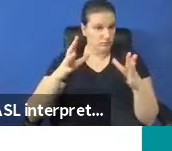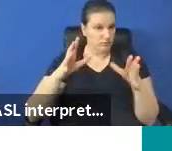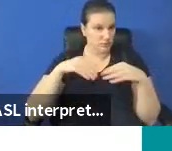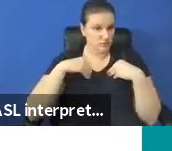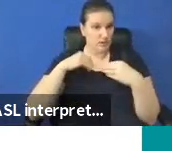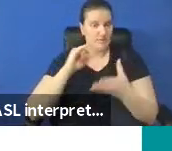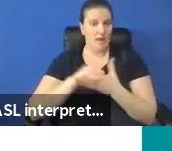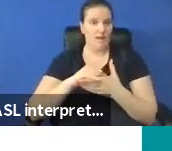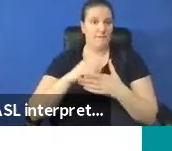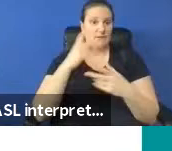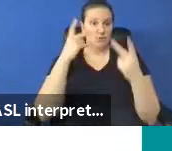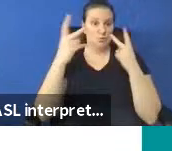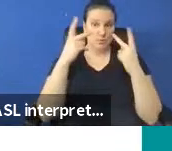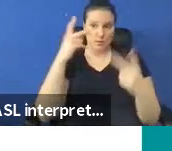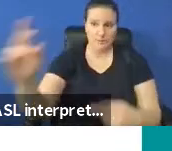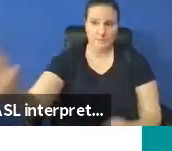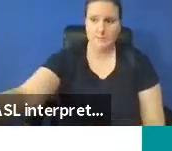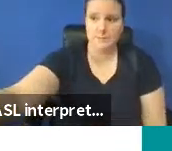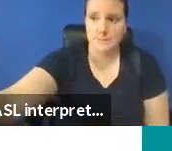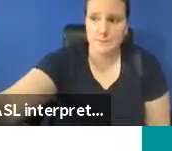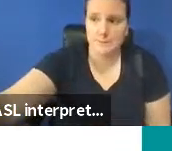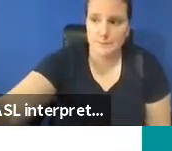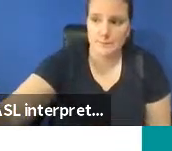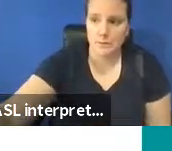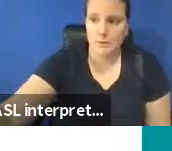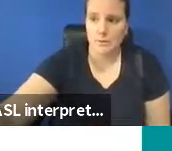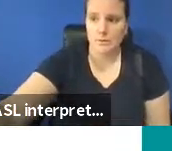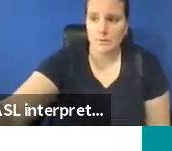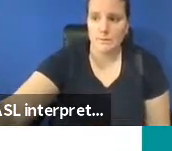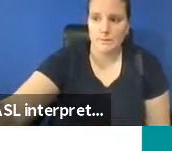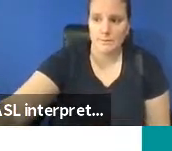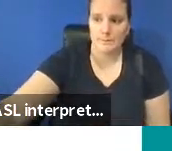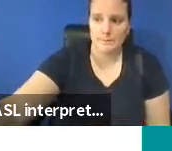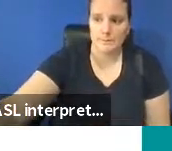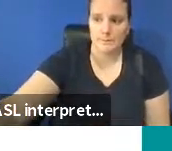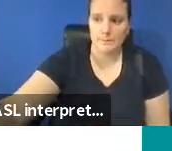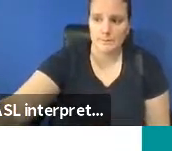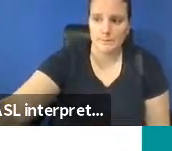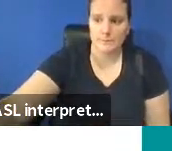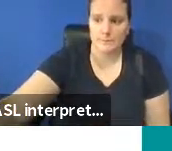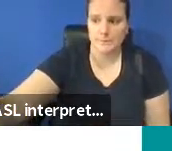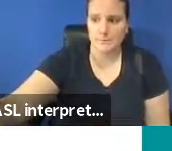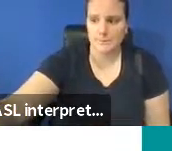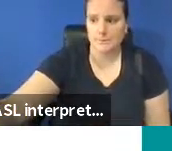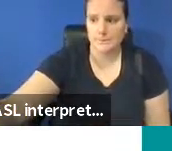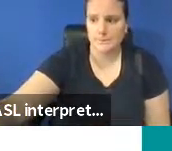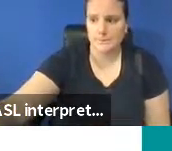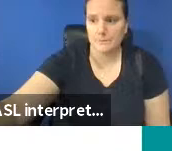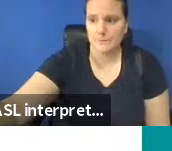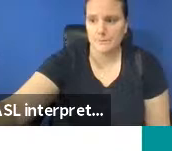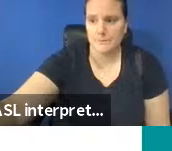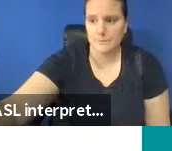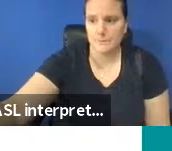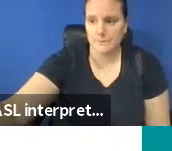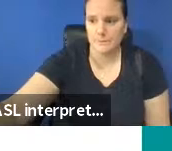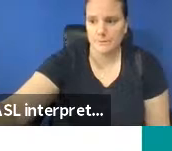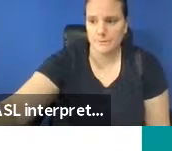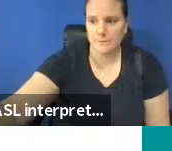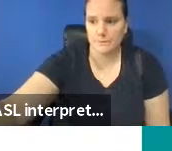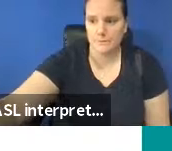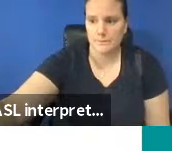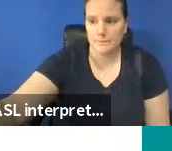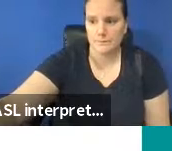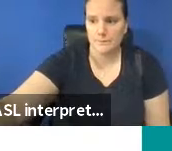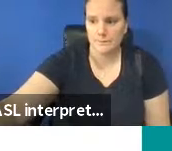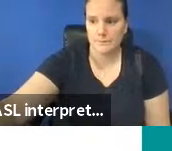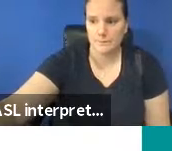And then ADA remediation. So with that, I wanted to take a